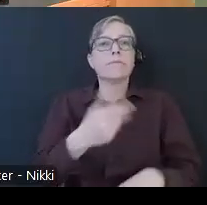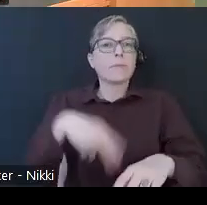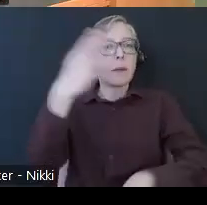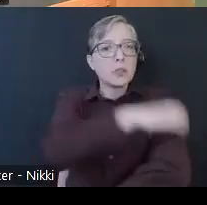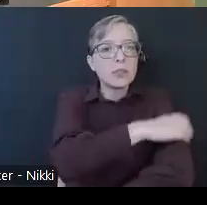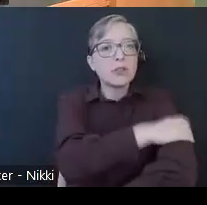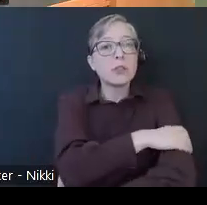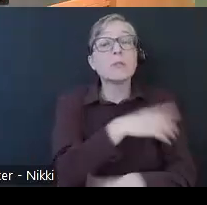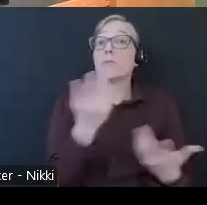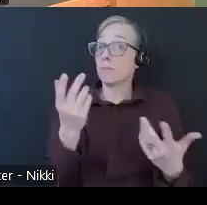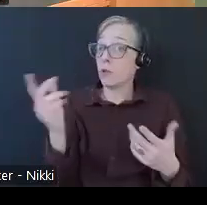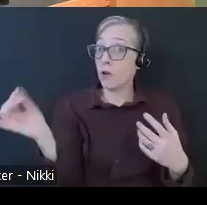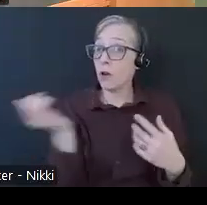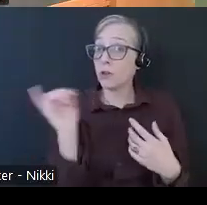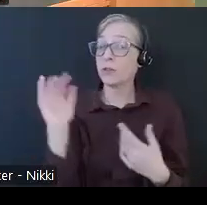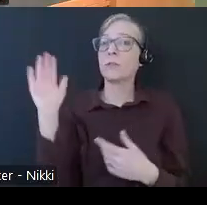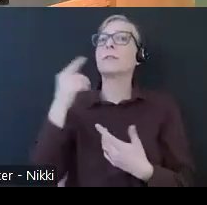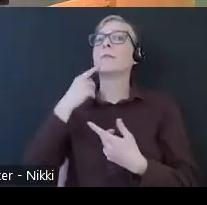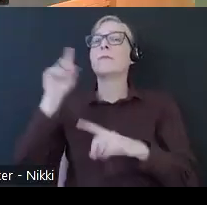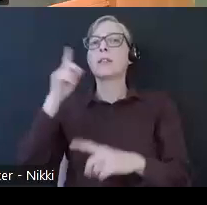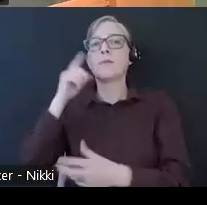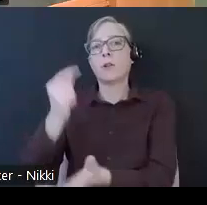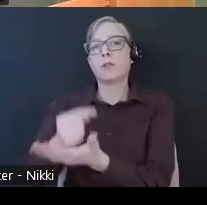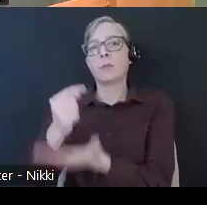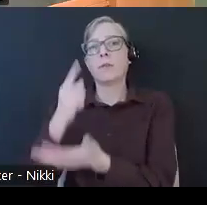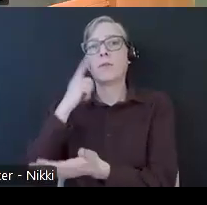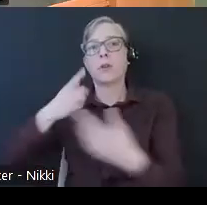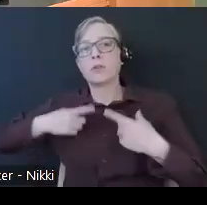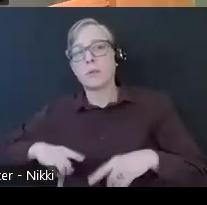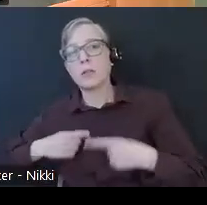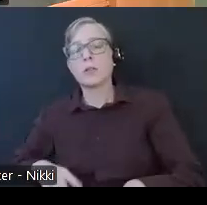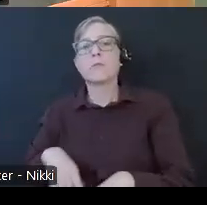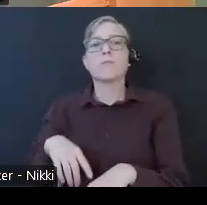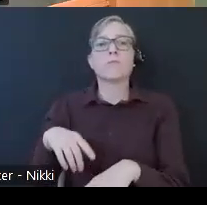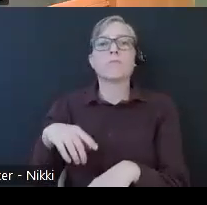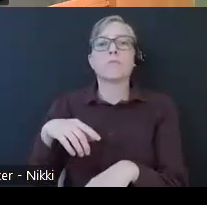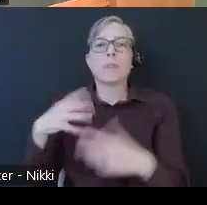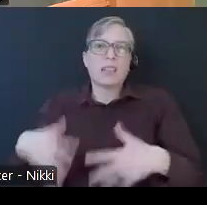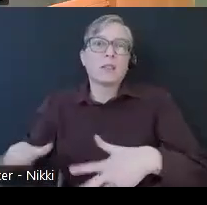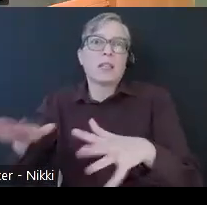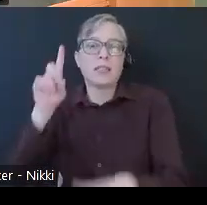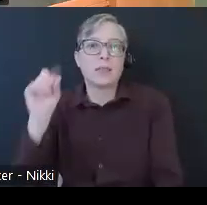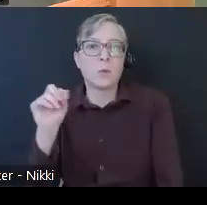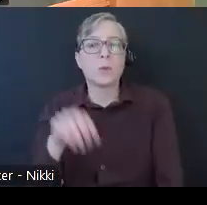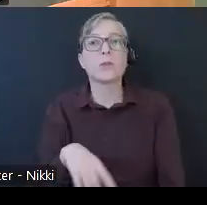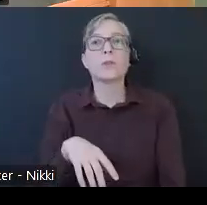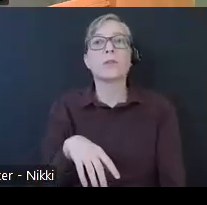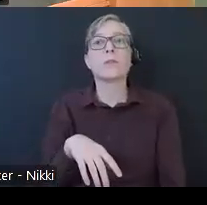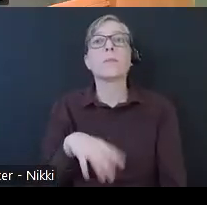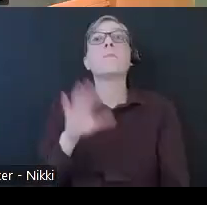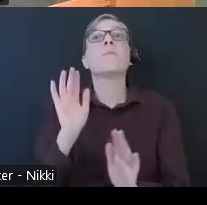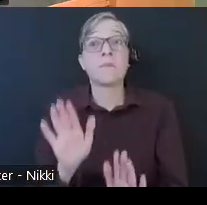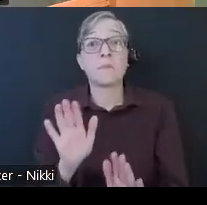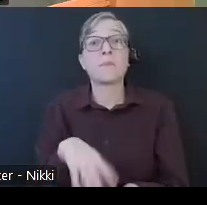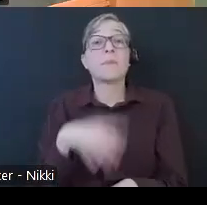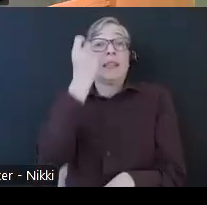So, and basically it's using care managers in a proactive approach who reach out to patients. They don't wait for the patients to